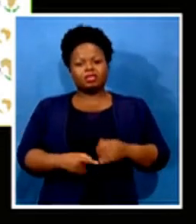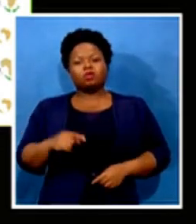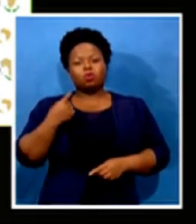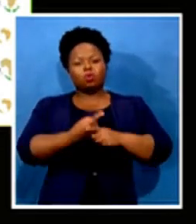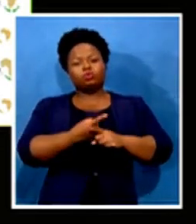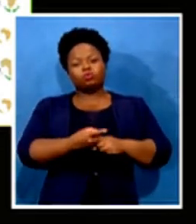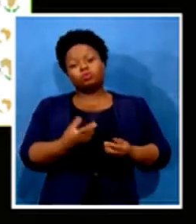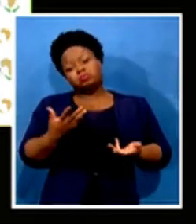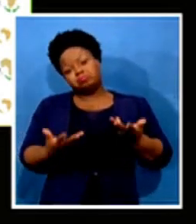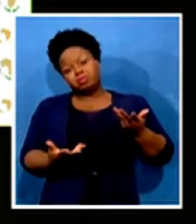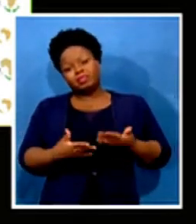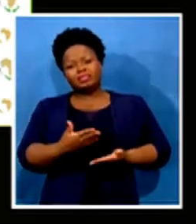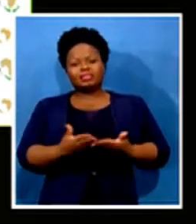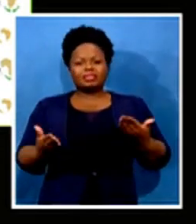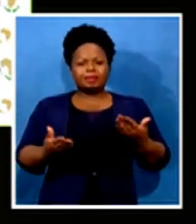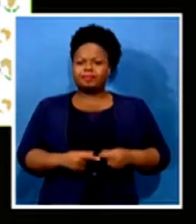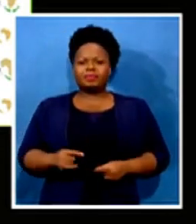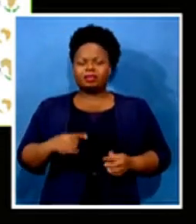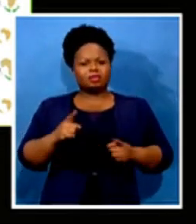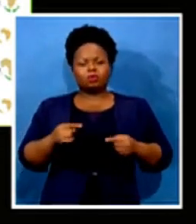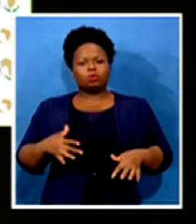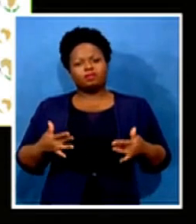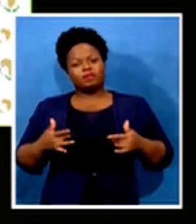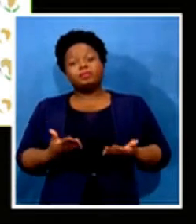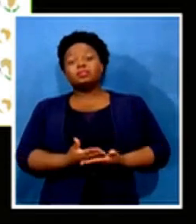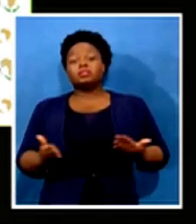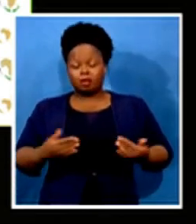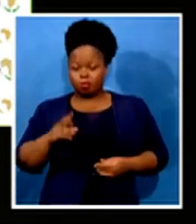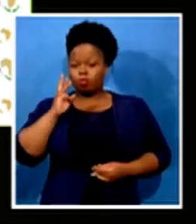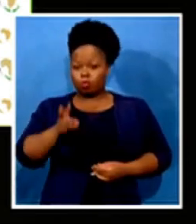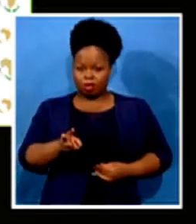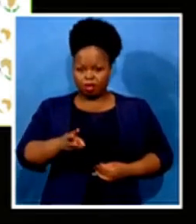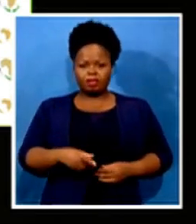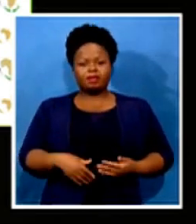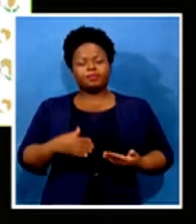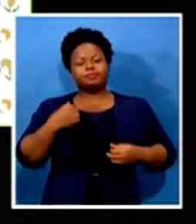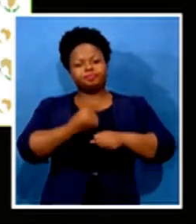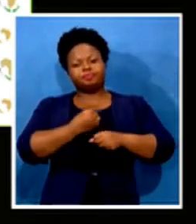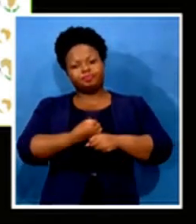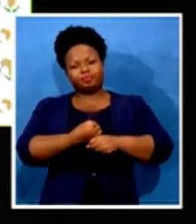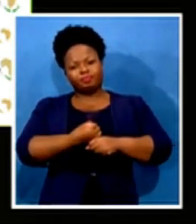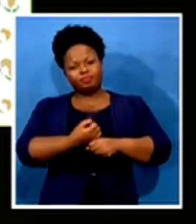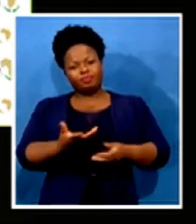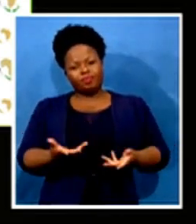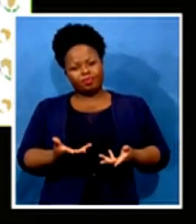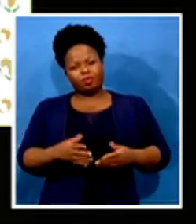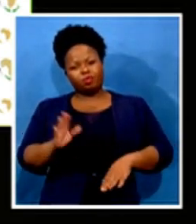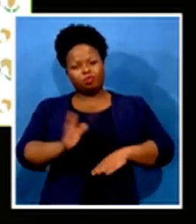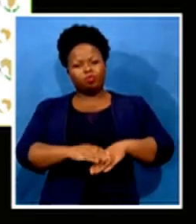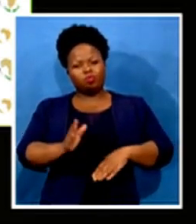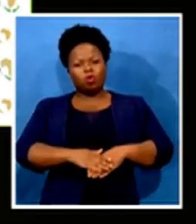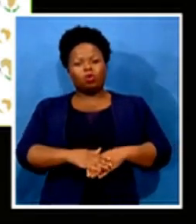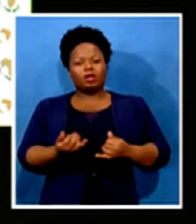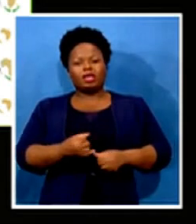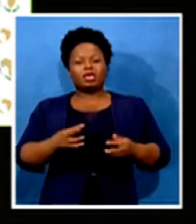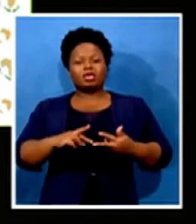not survive, but some species will survive and they will create, they become mutant viruses. So I think we should be very cognizant